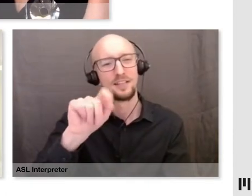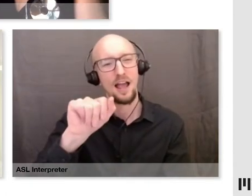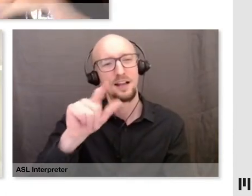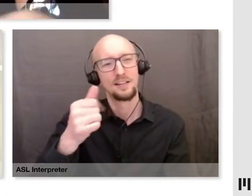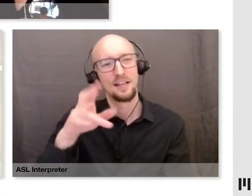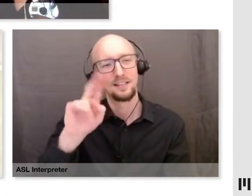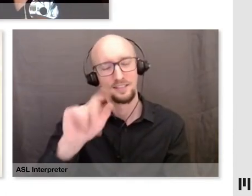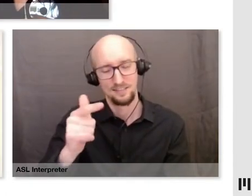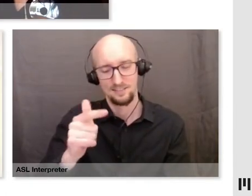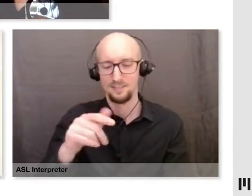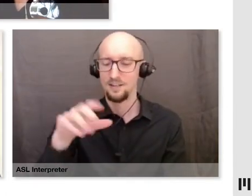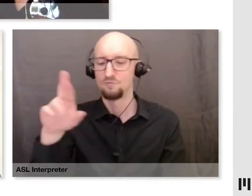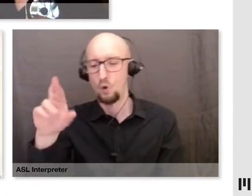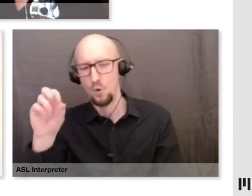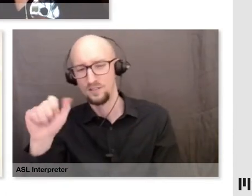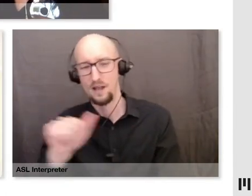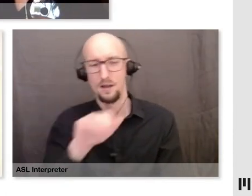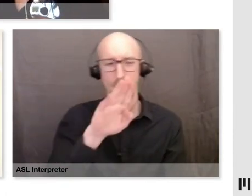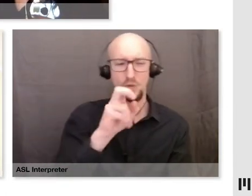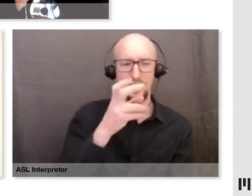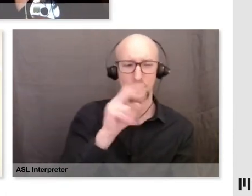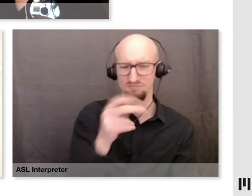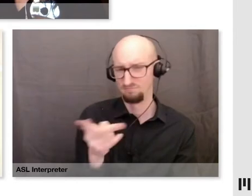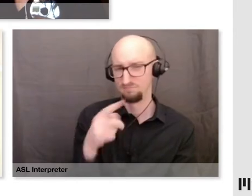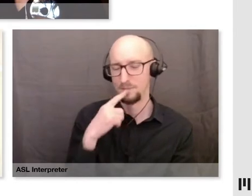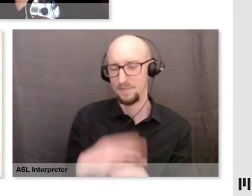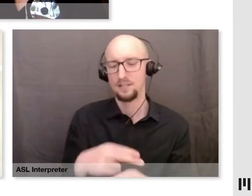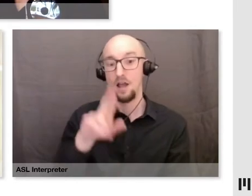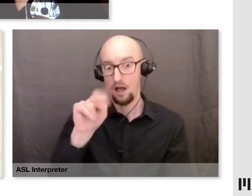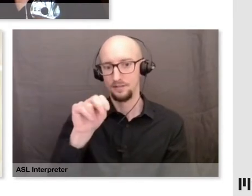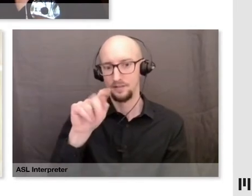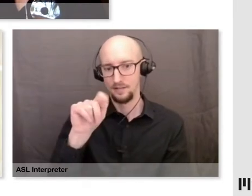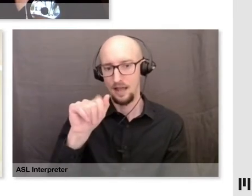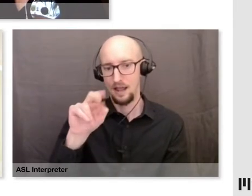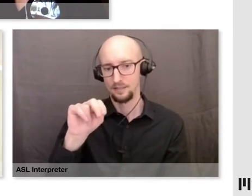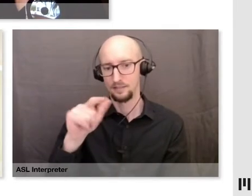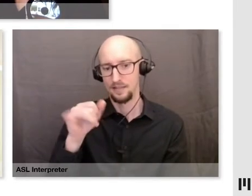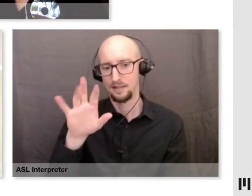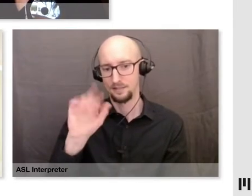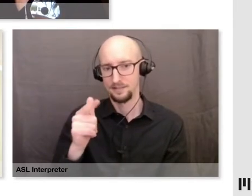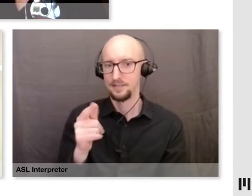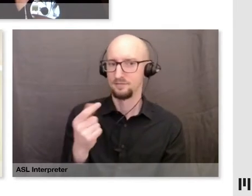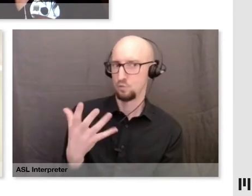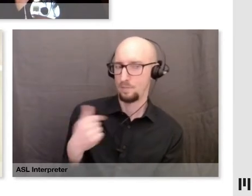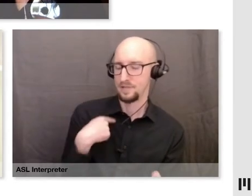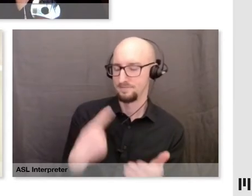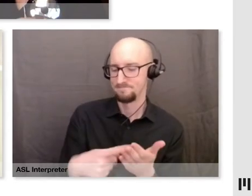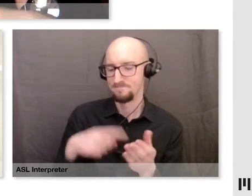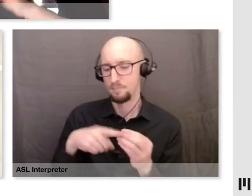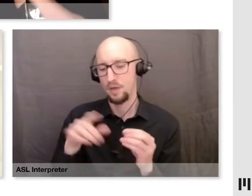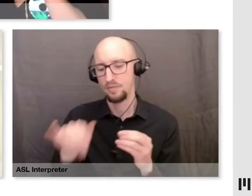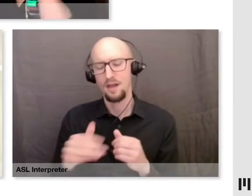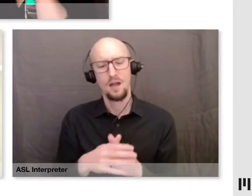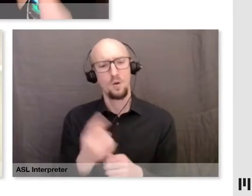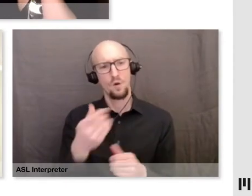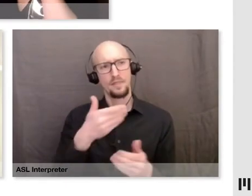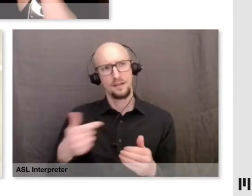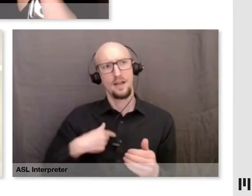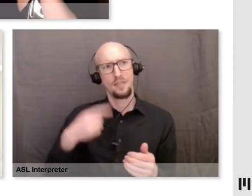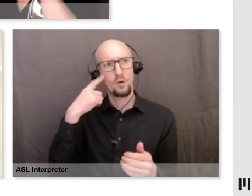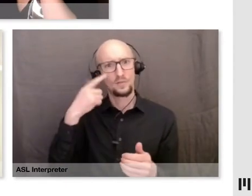me to connect to, I think what I found really interesting is the way in which